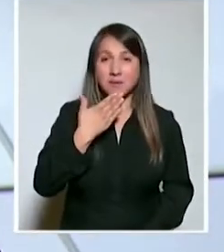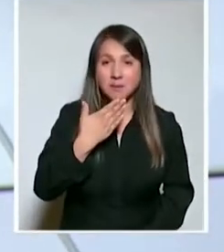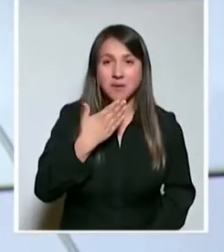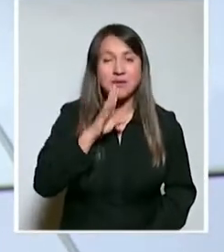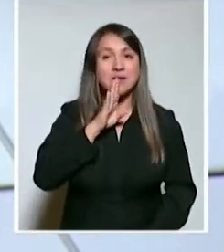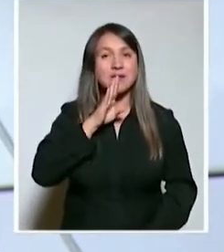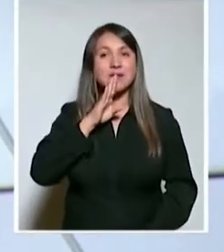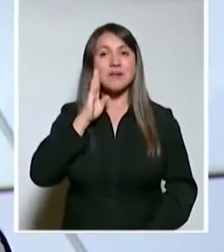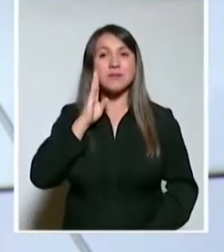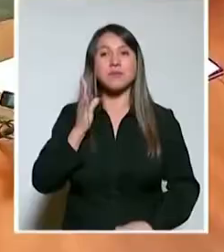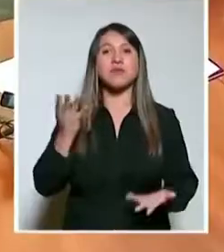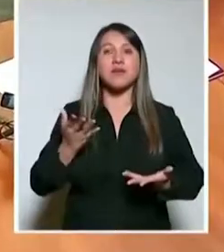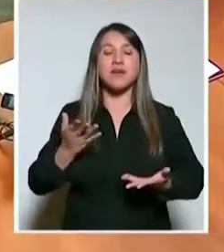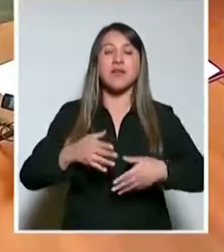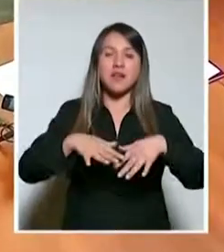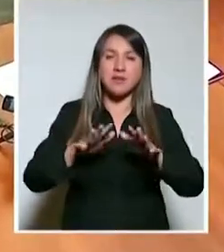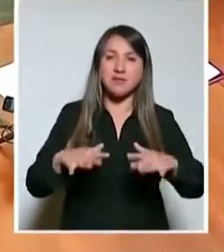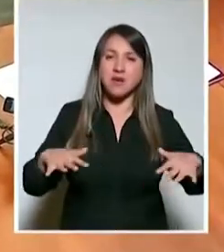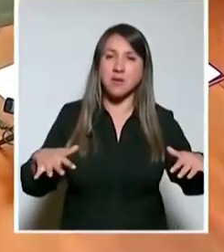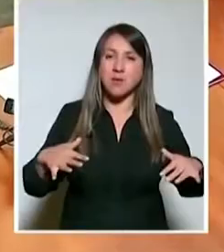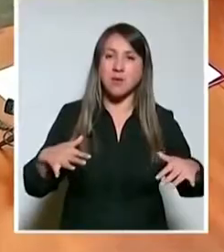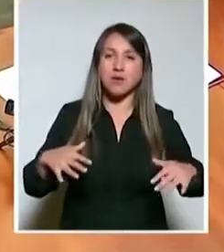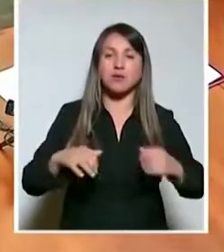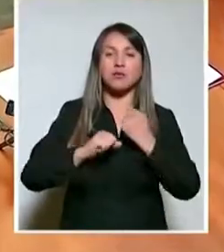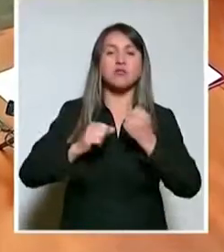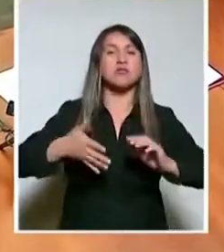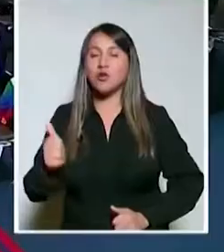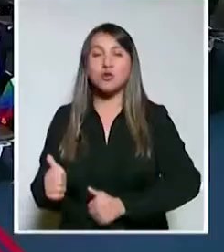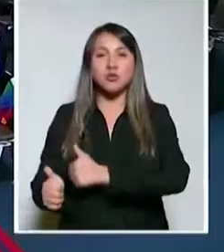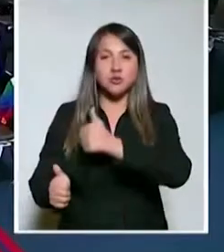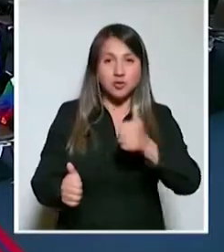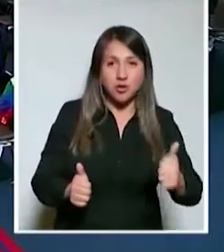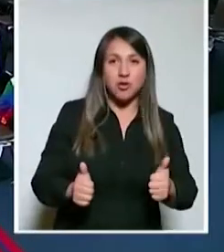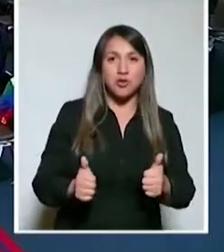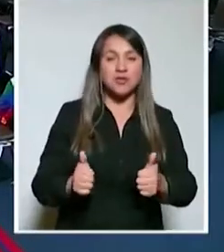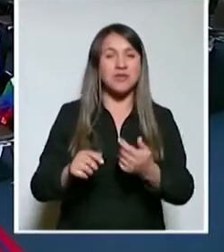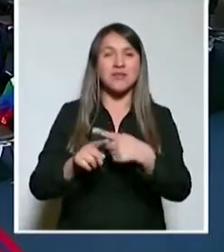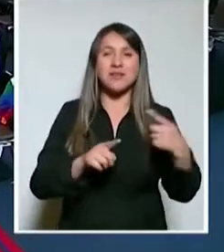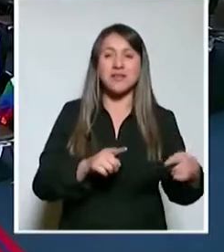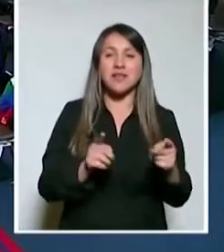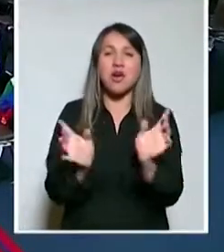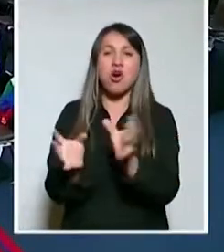limpie las aguas contra toda dominación,